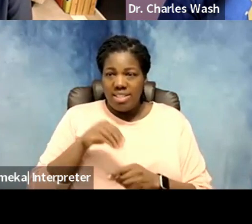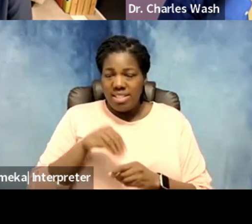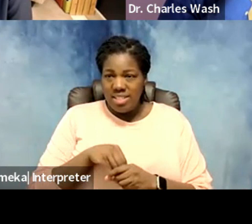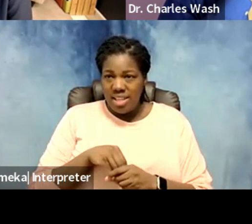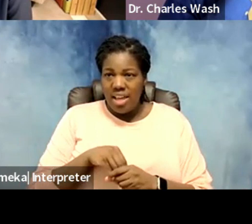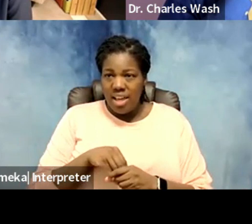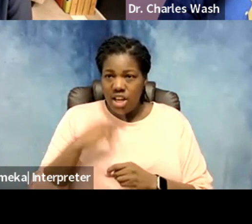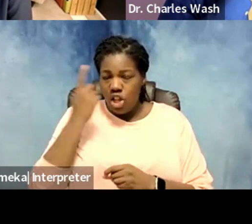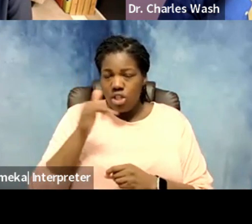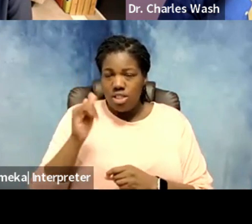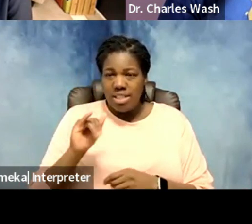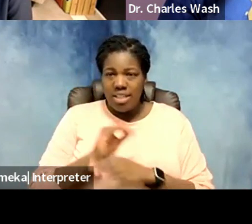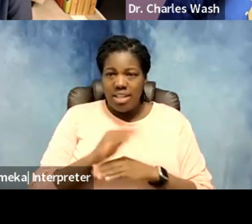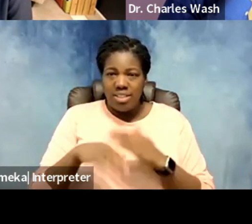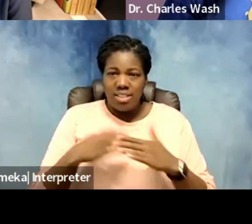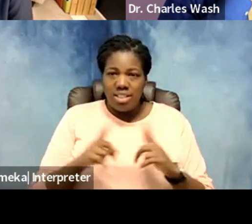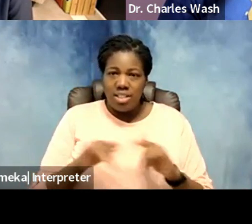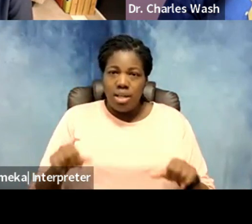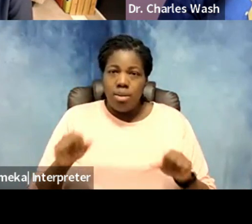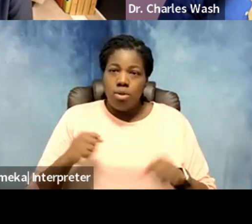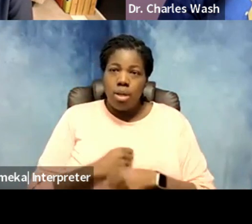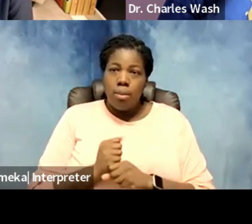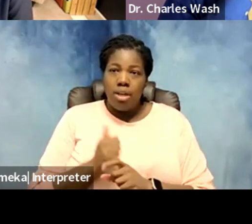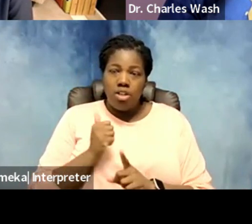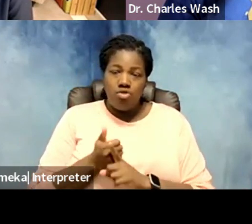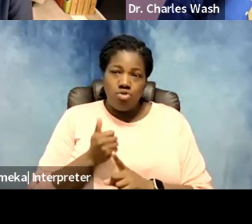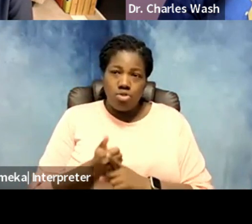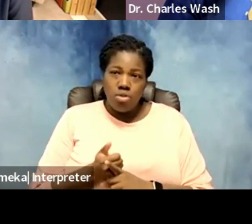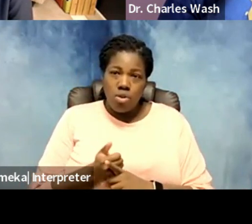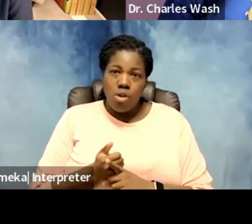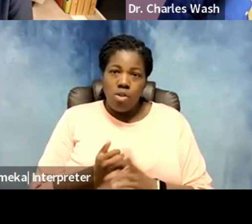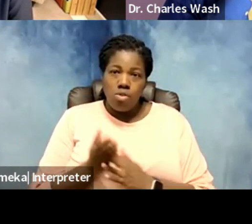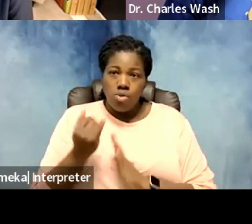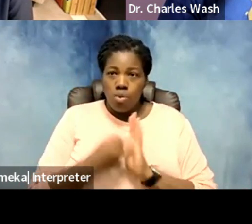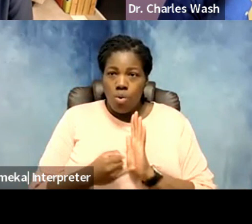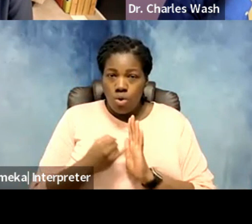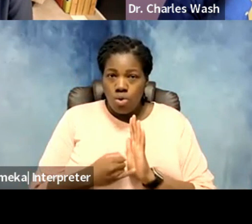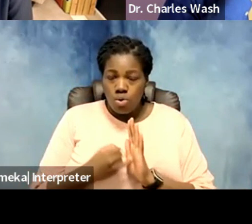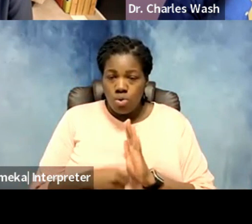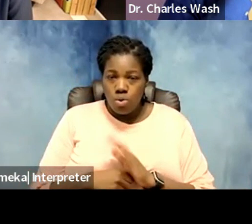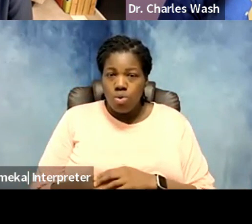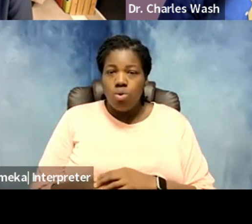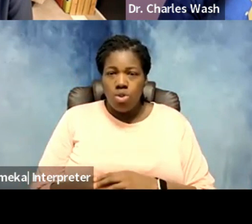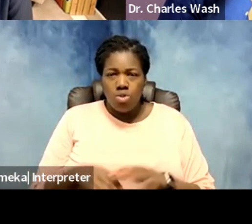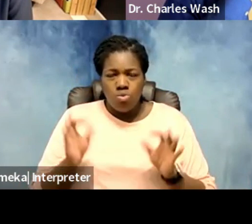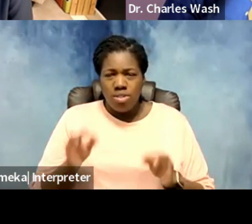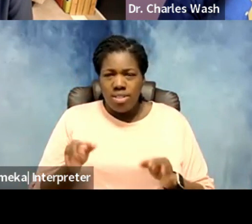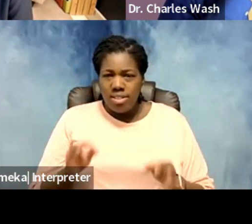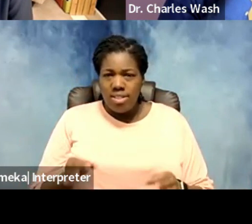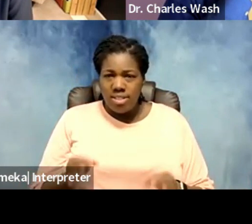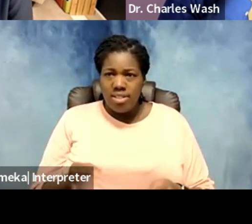that looks like the night sky. But you get to make it your own through art. And so absolutely, I think